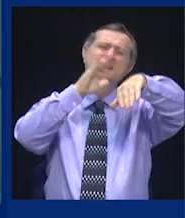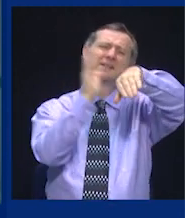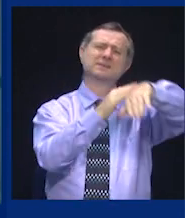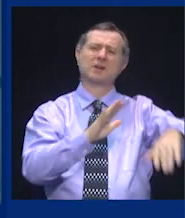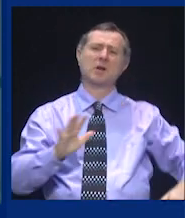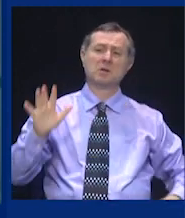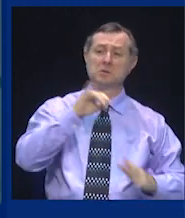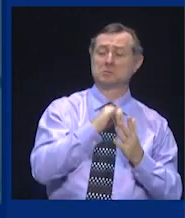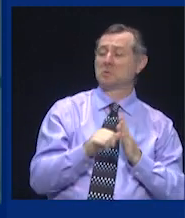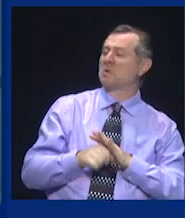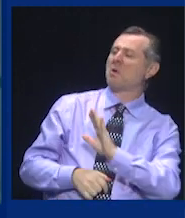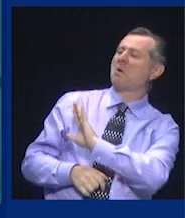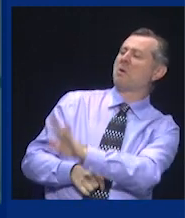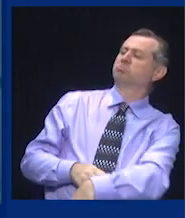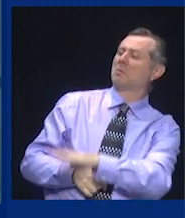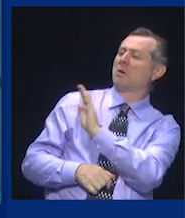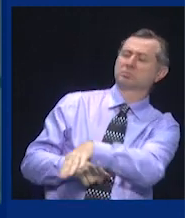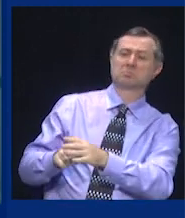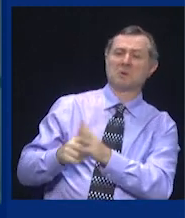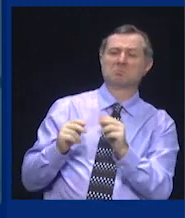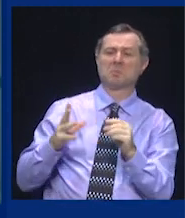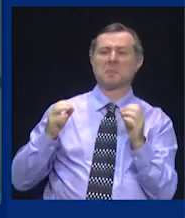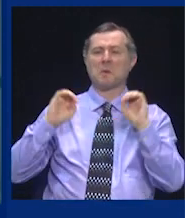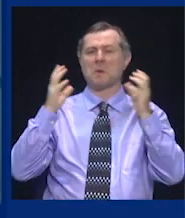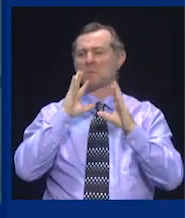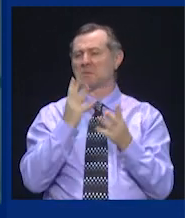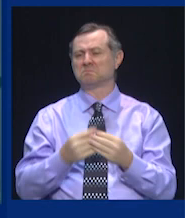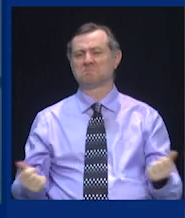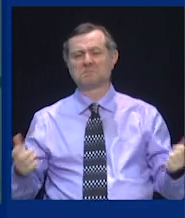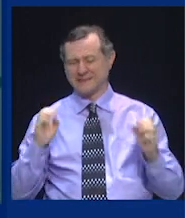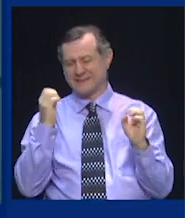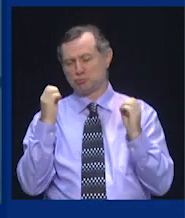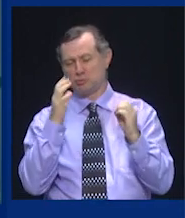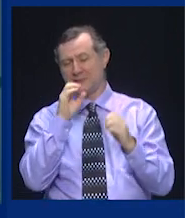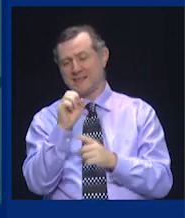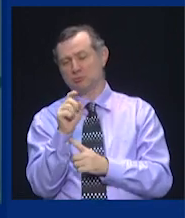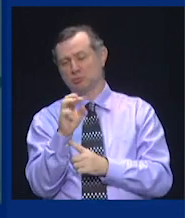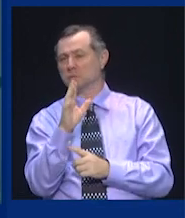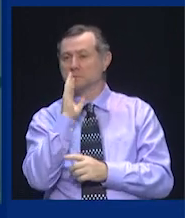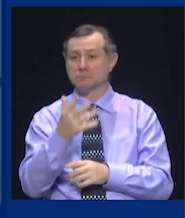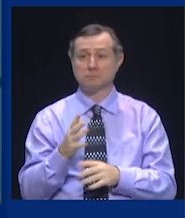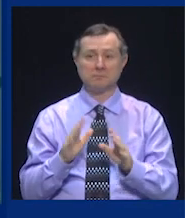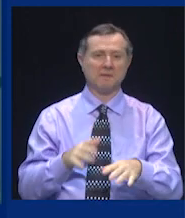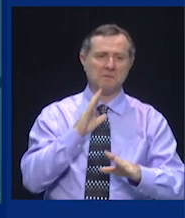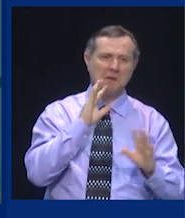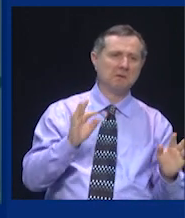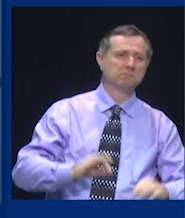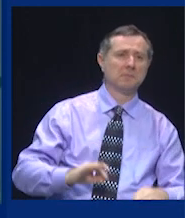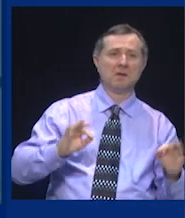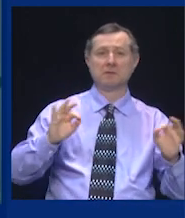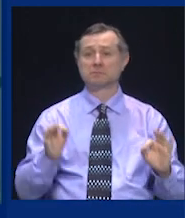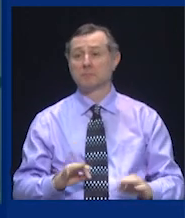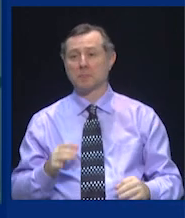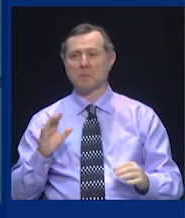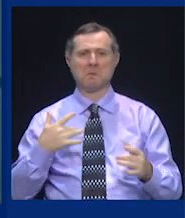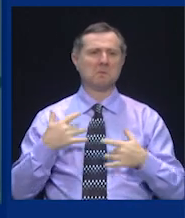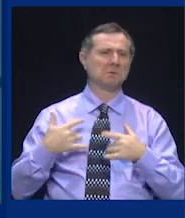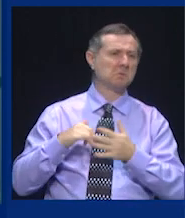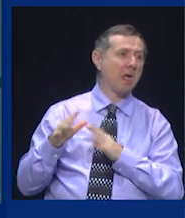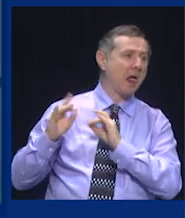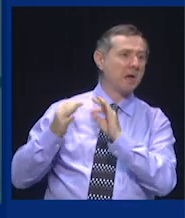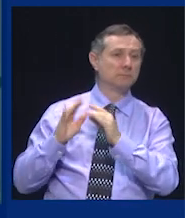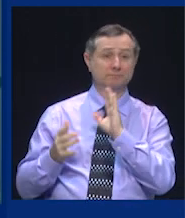to be gone by Easter. It's going to be gone next week. It's going to be gone. This is all overblown. This is all politics. Oh,